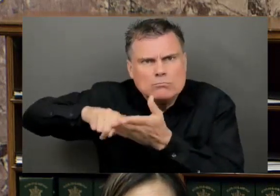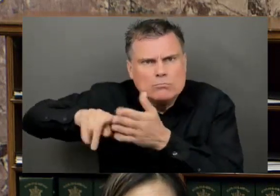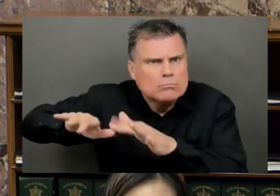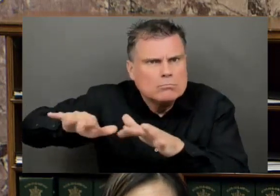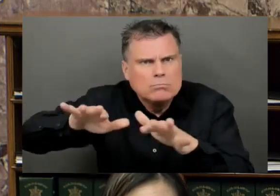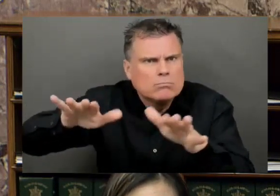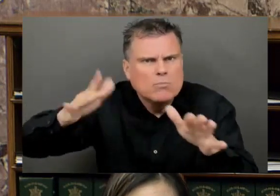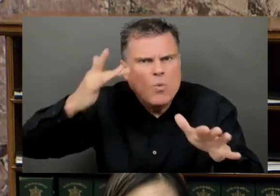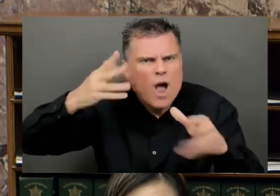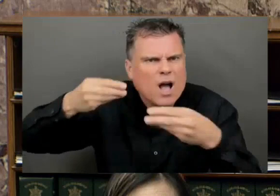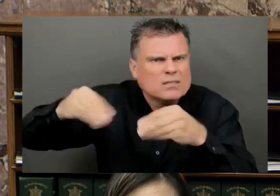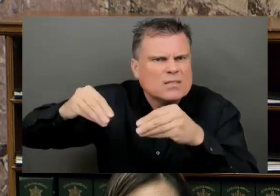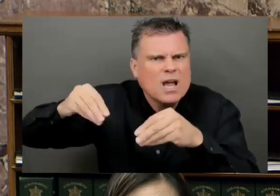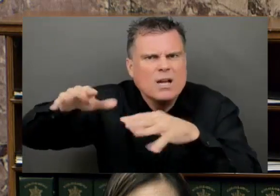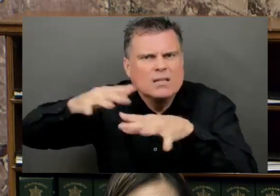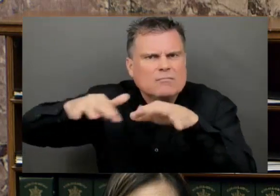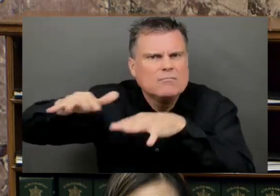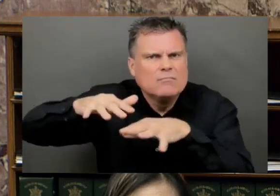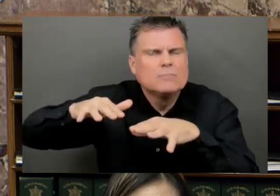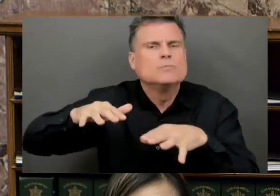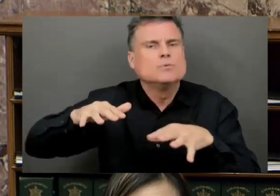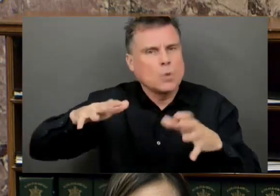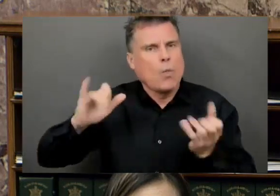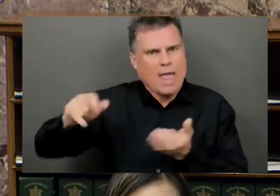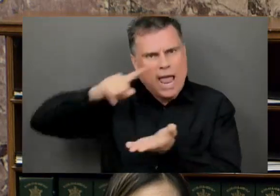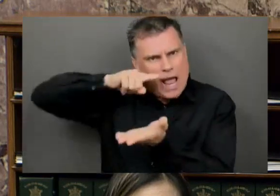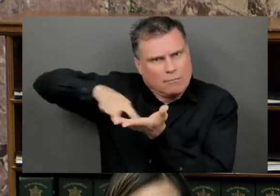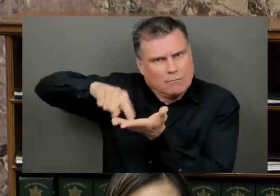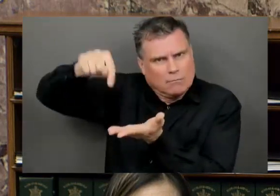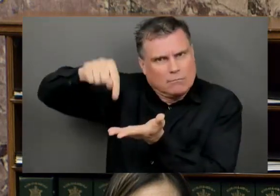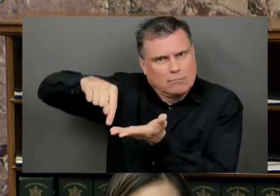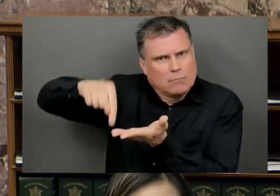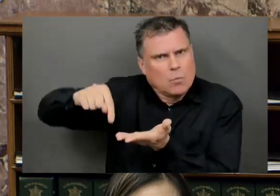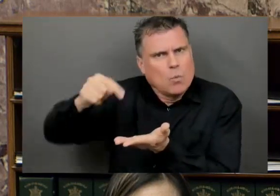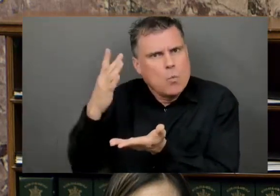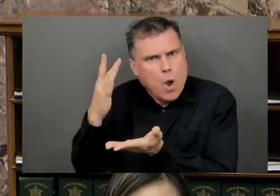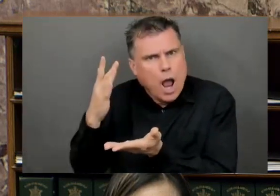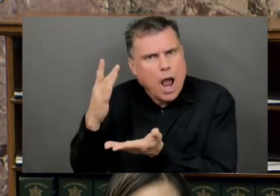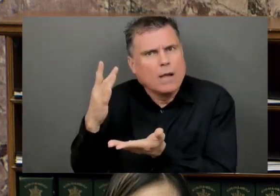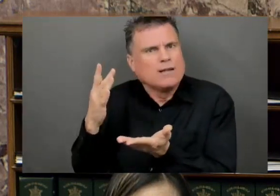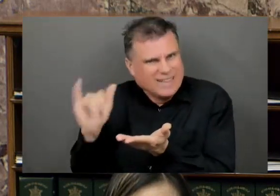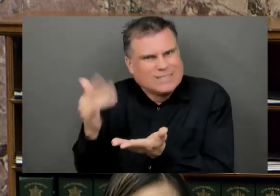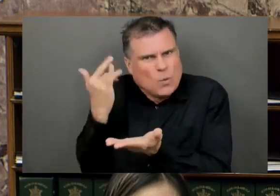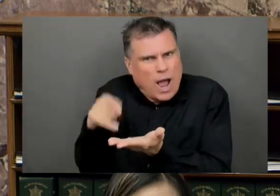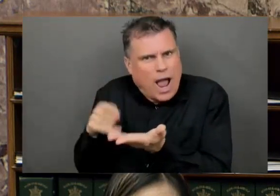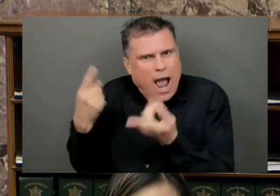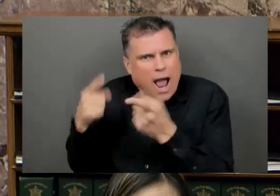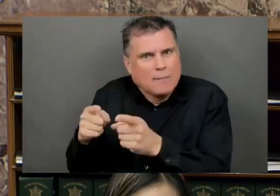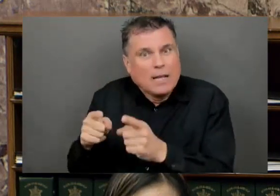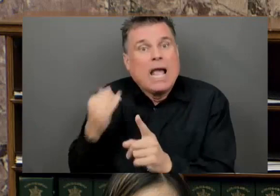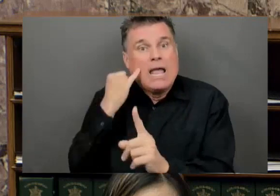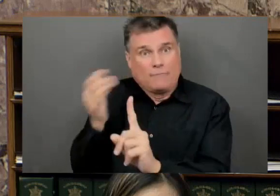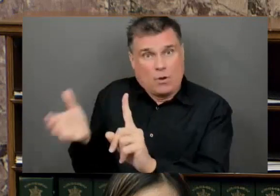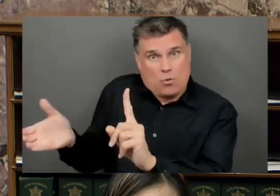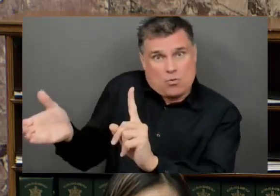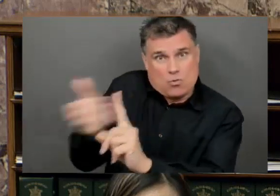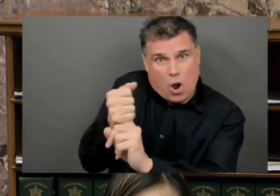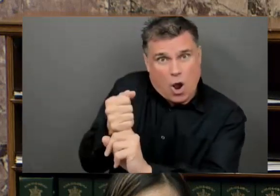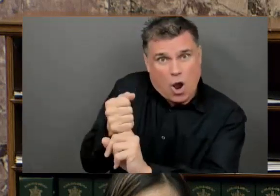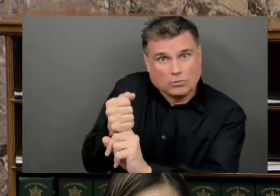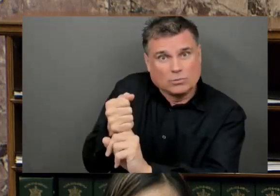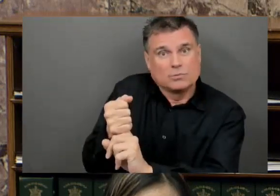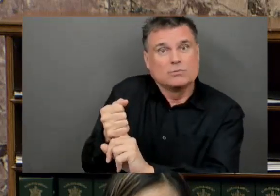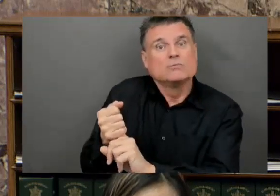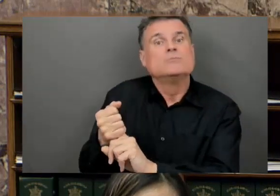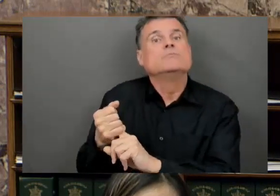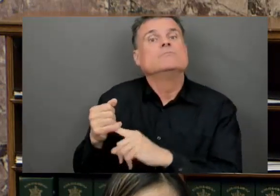investigations. That's why they launch criminal actions against those who are trying to divert from not just Safe